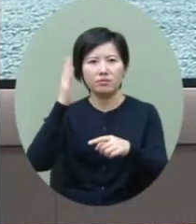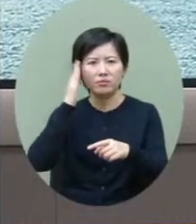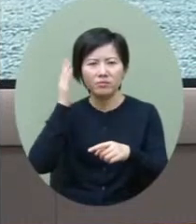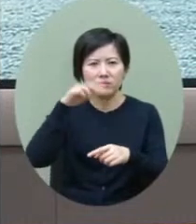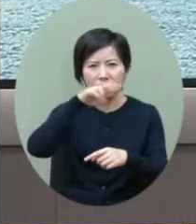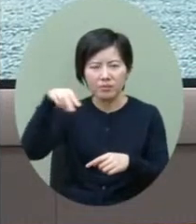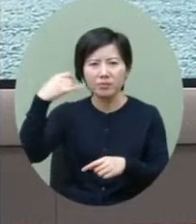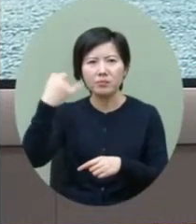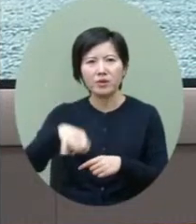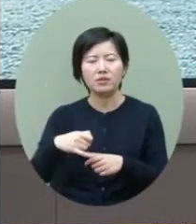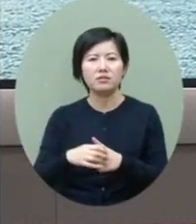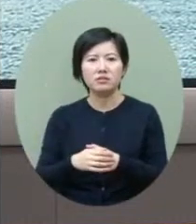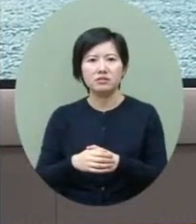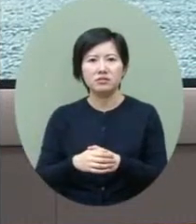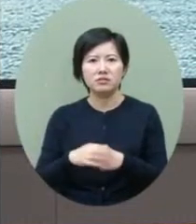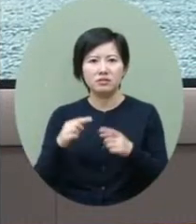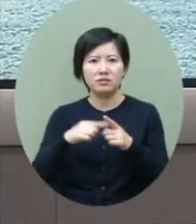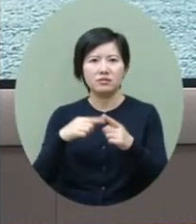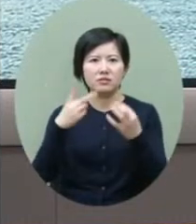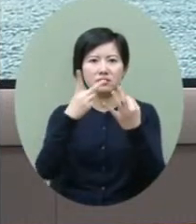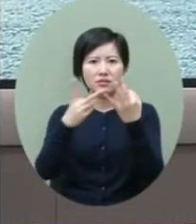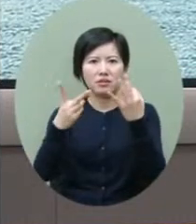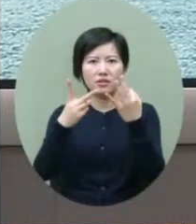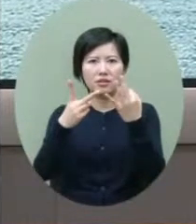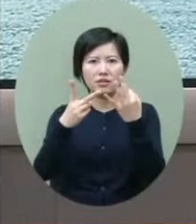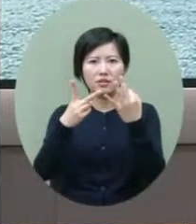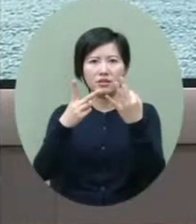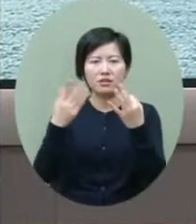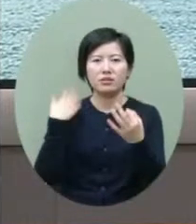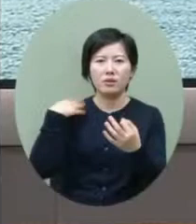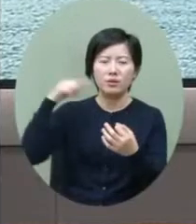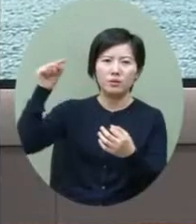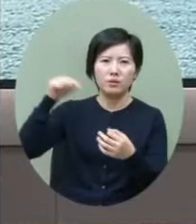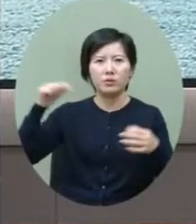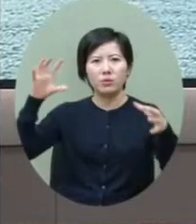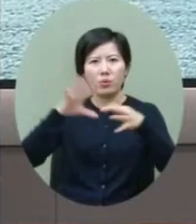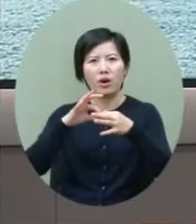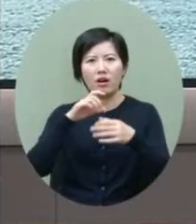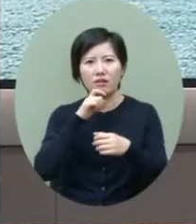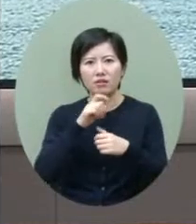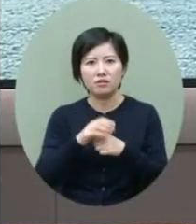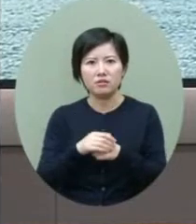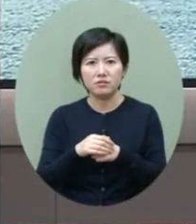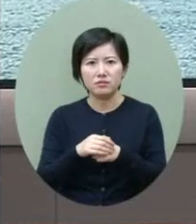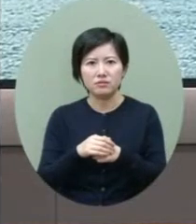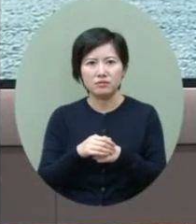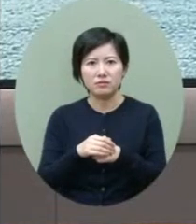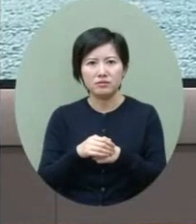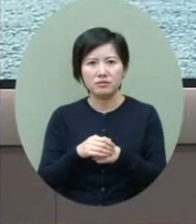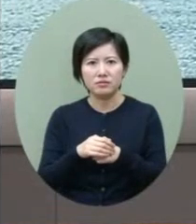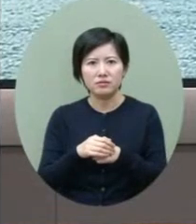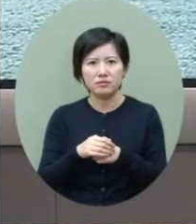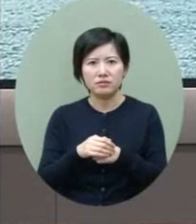16 of those are untraceable origin. 32 are related to other cases.